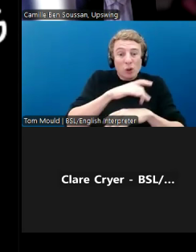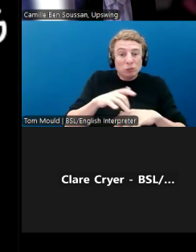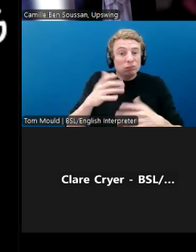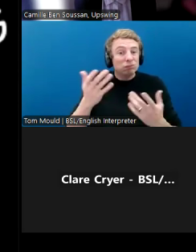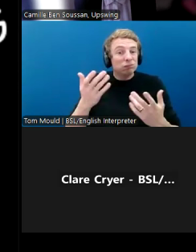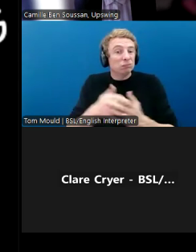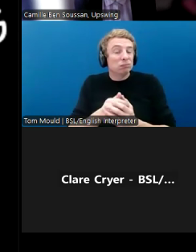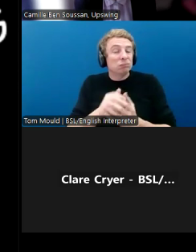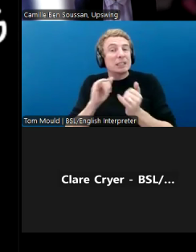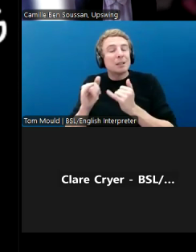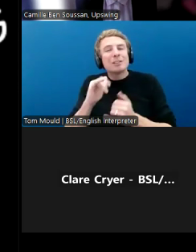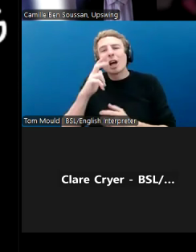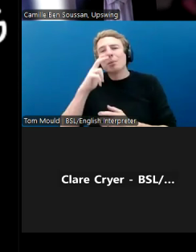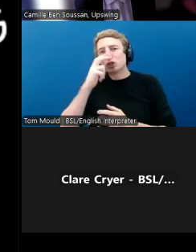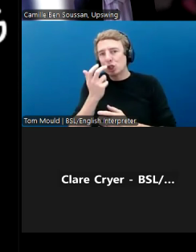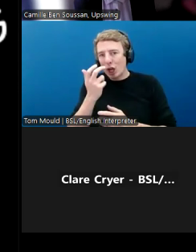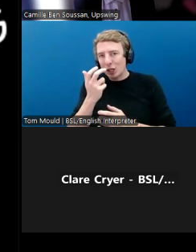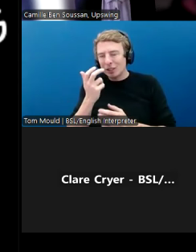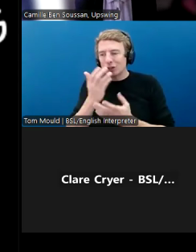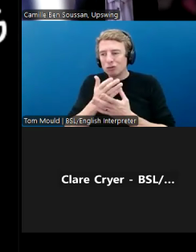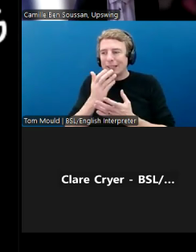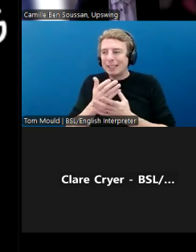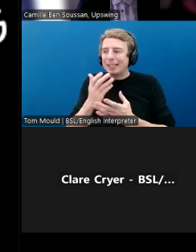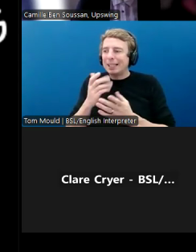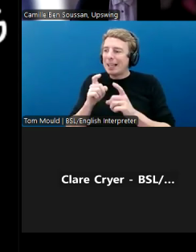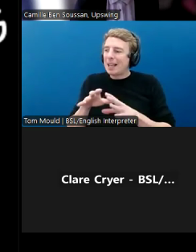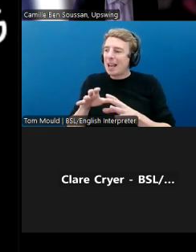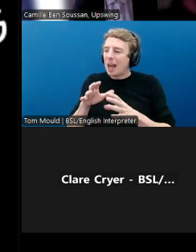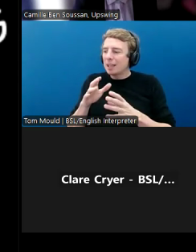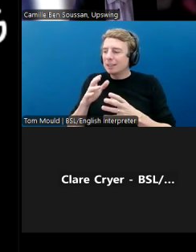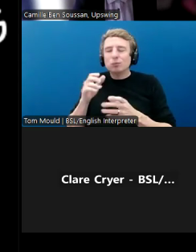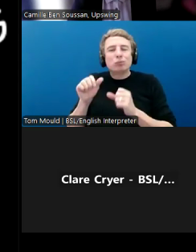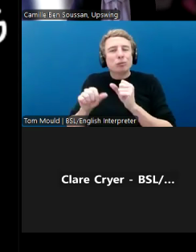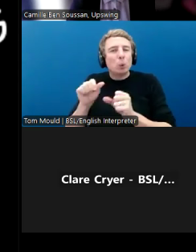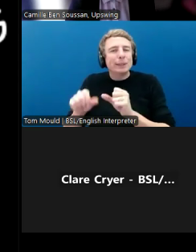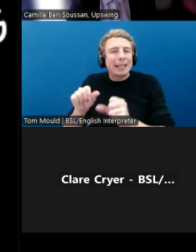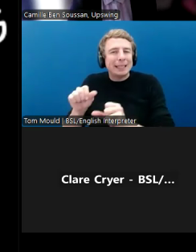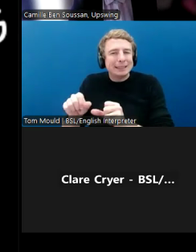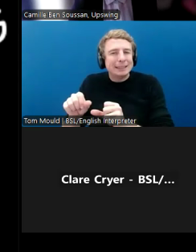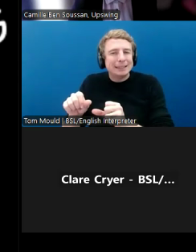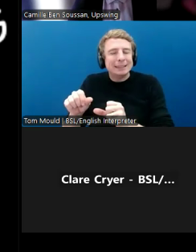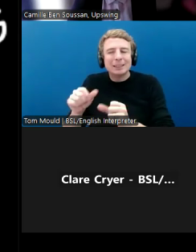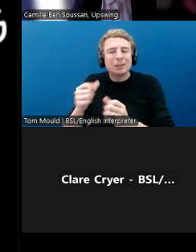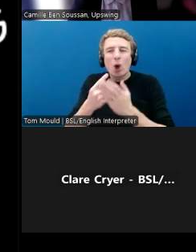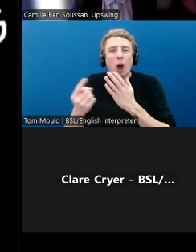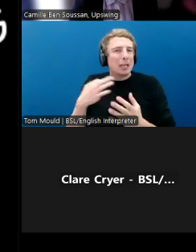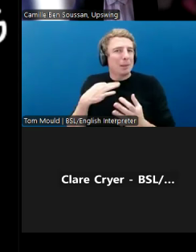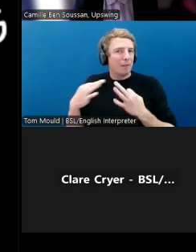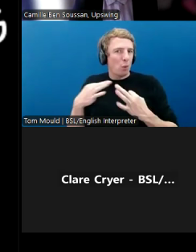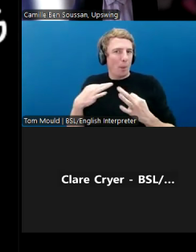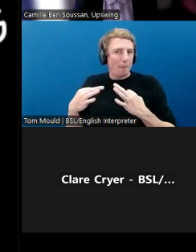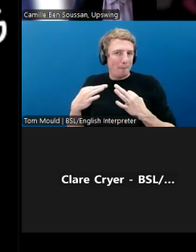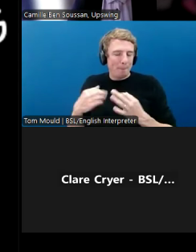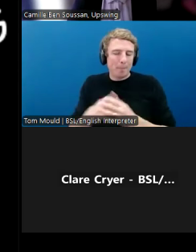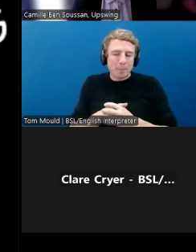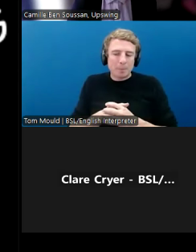process that is flexible and adaptable and that can be used beyond performance. Circus is a popular art form and